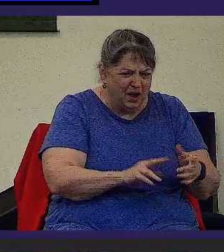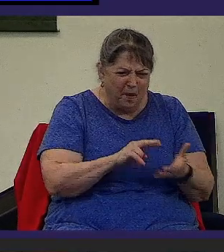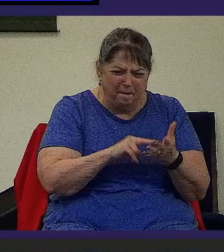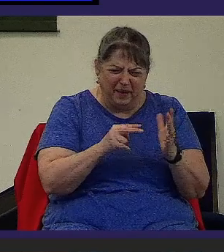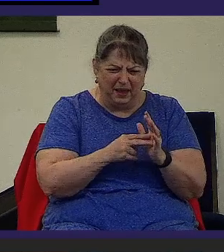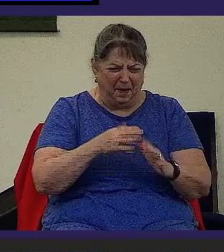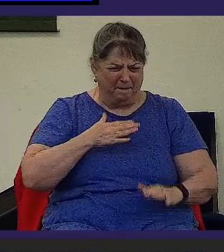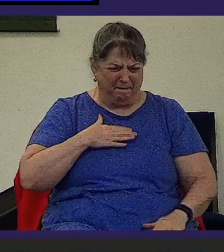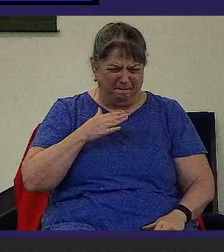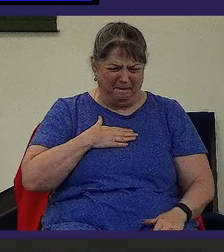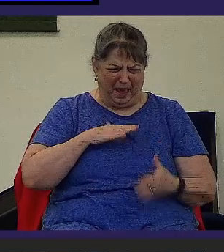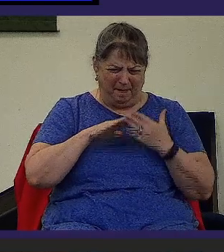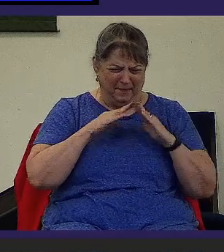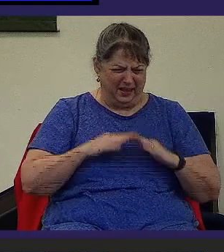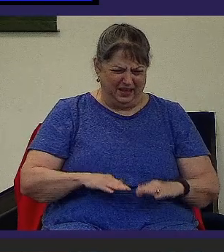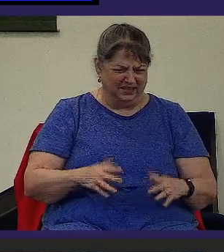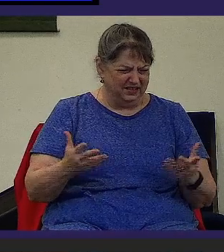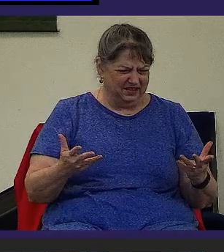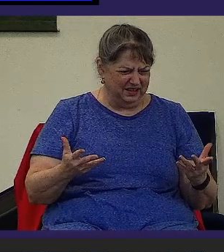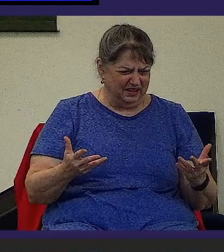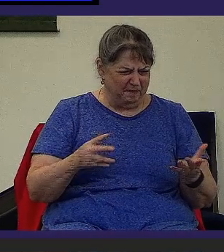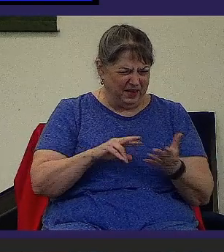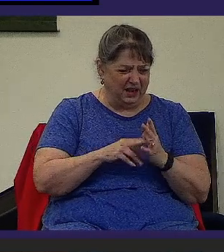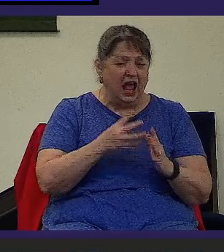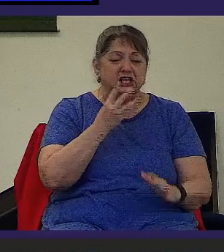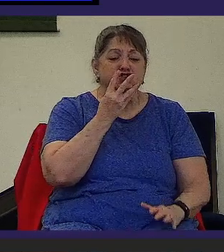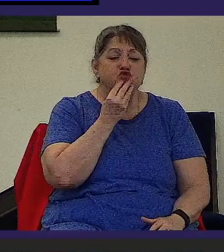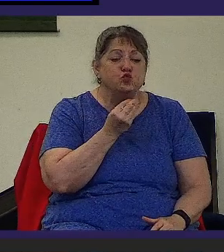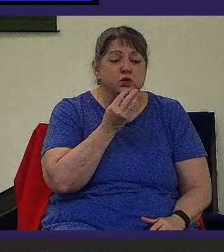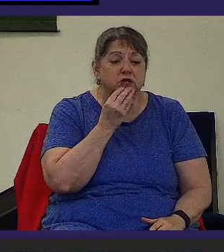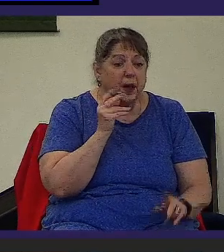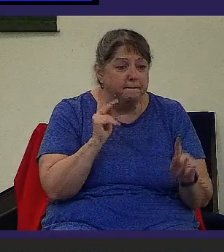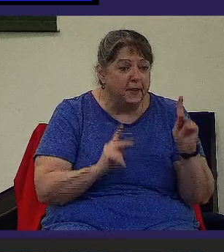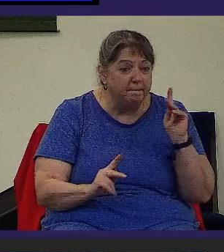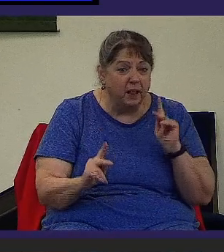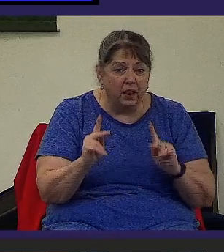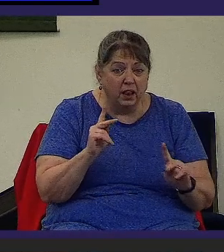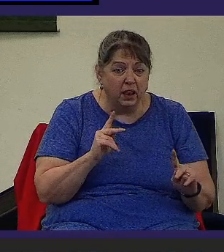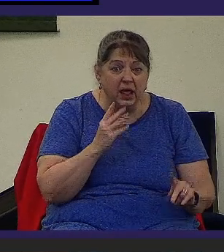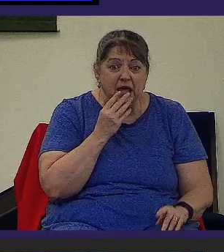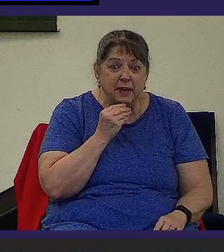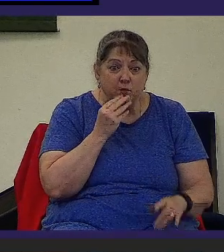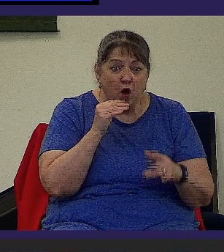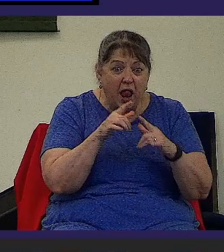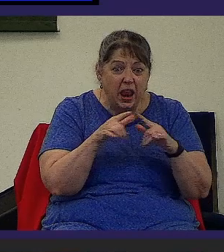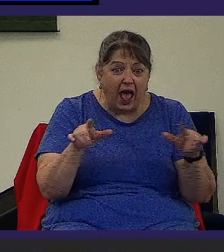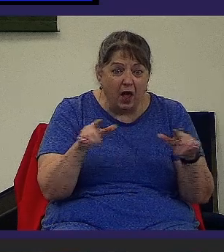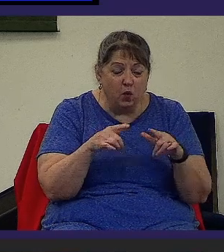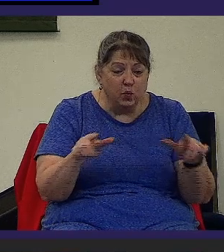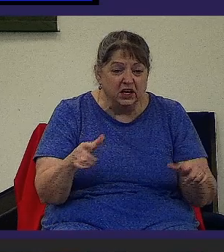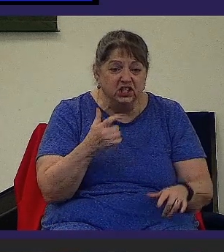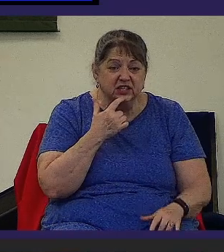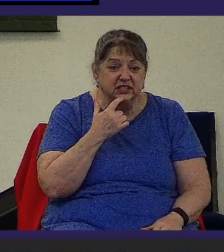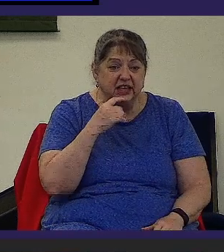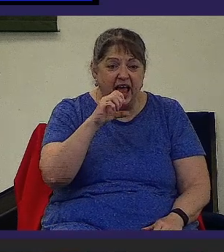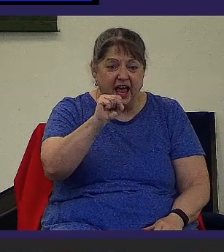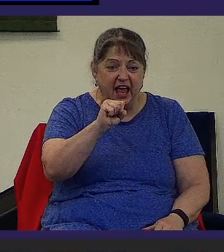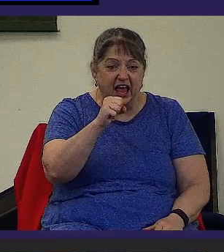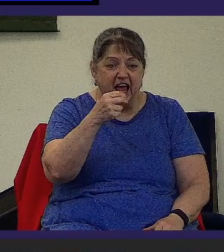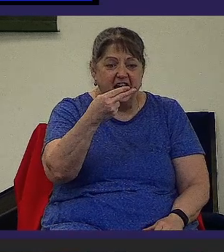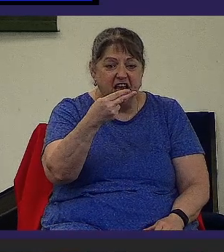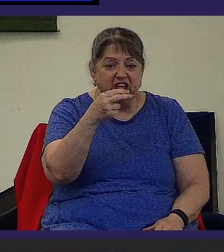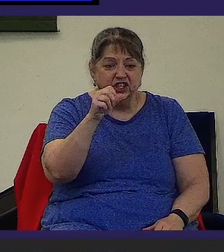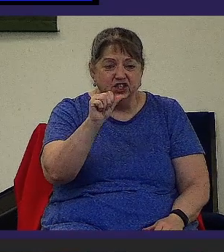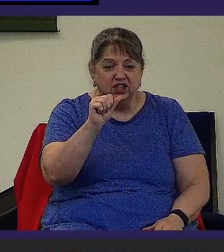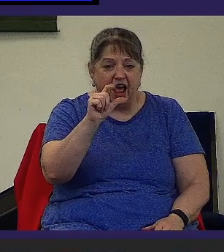for greeting is is the way that hebrew people people have a tendency depending on their relationship to greet one another he says my